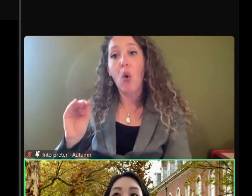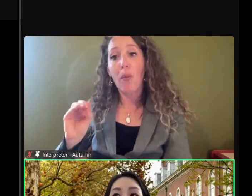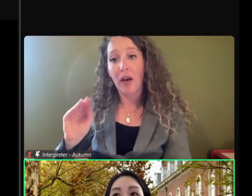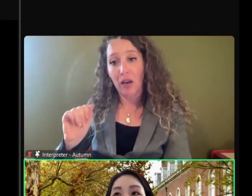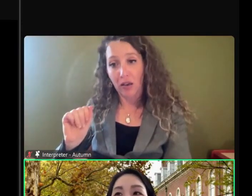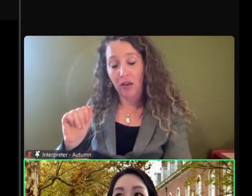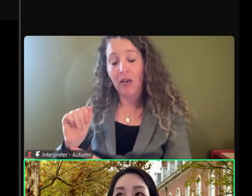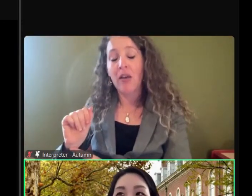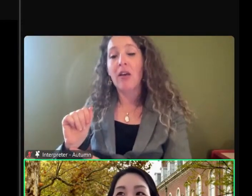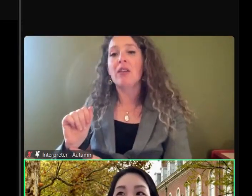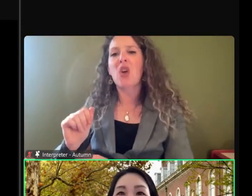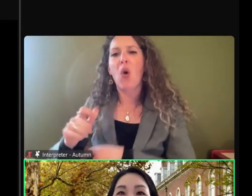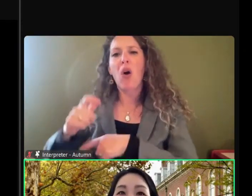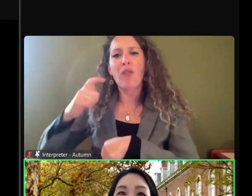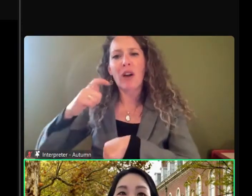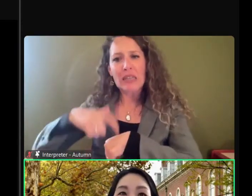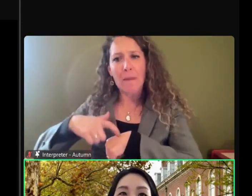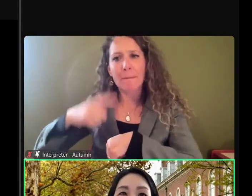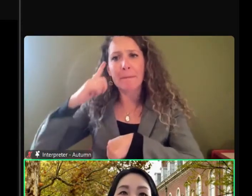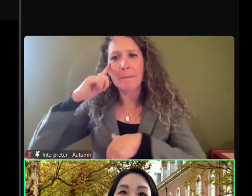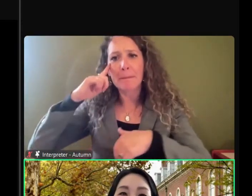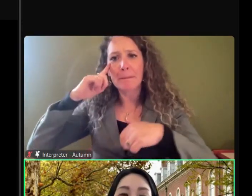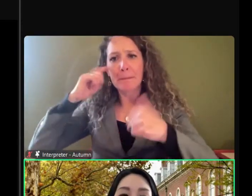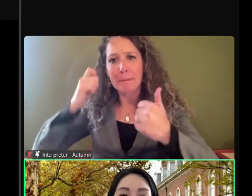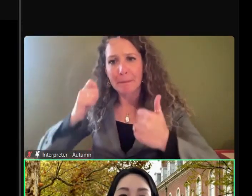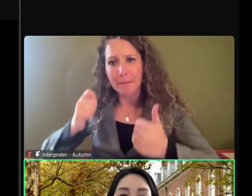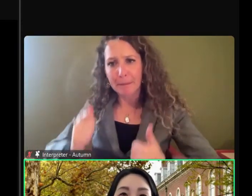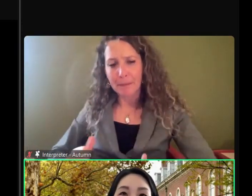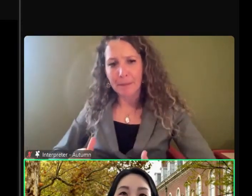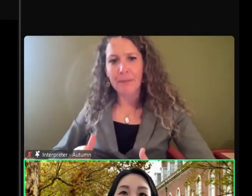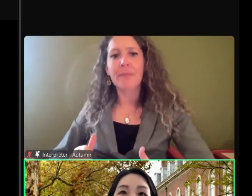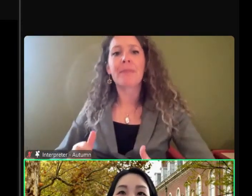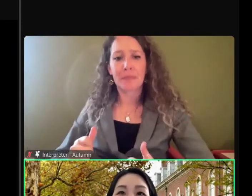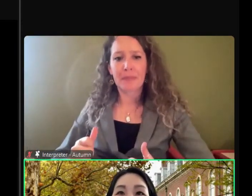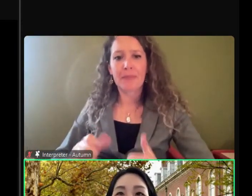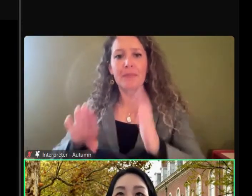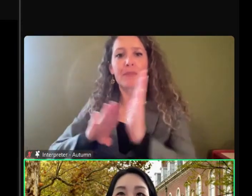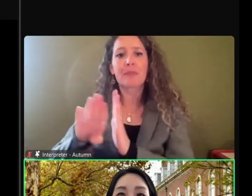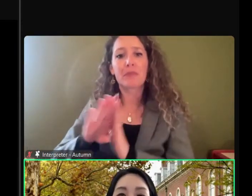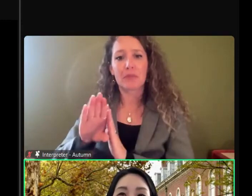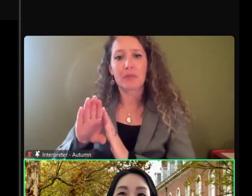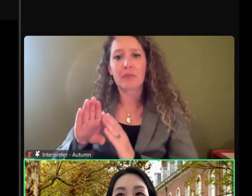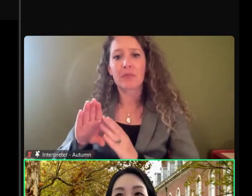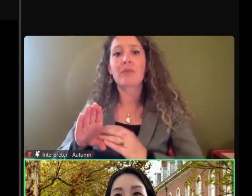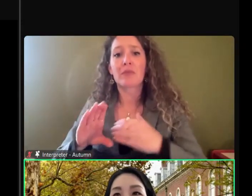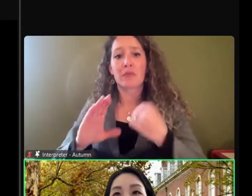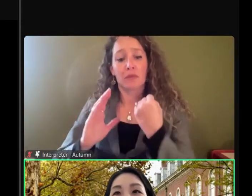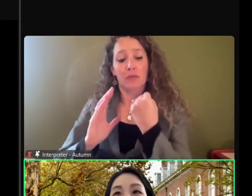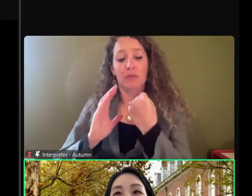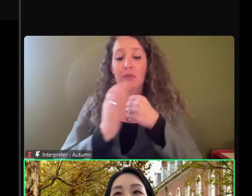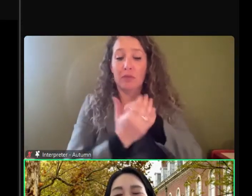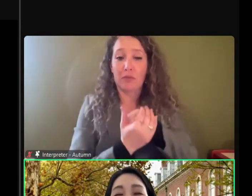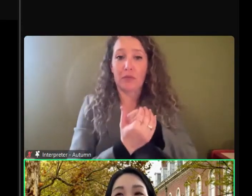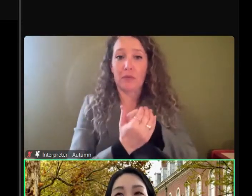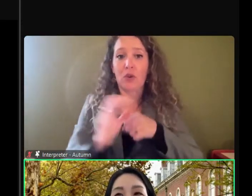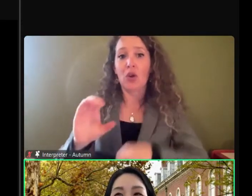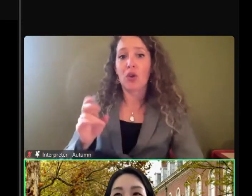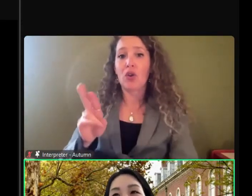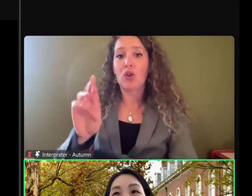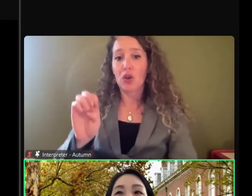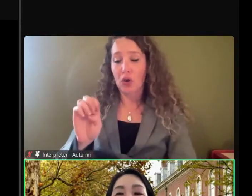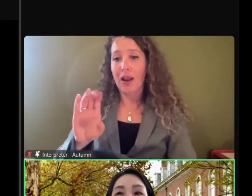vision. Recently, he developed cataracts in addition to glaucoma, which required